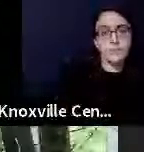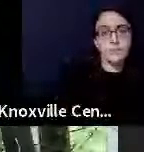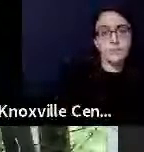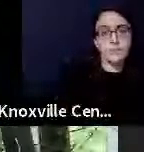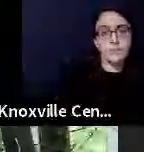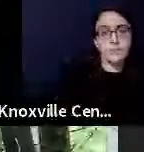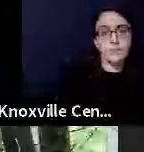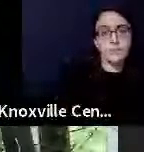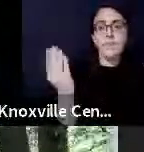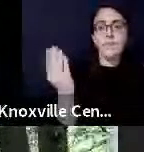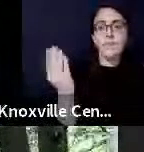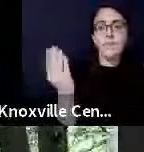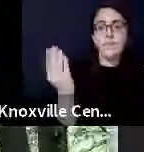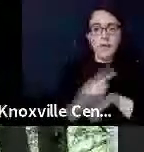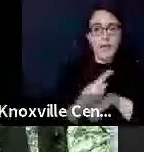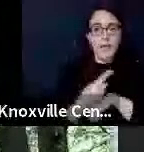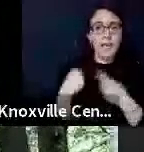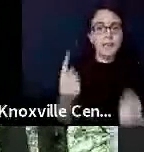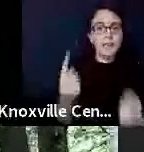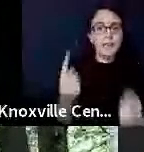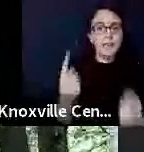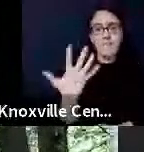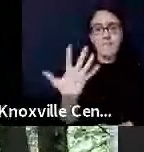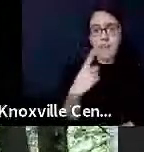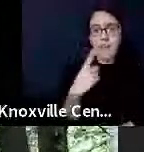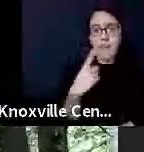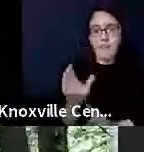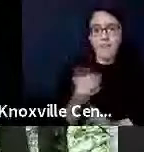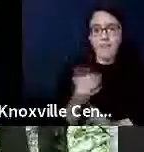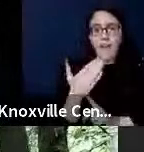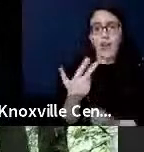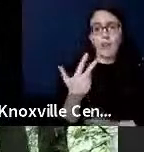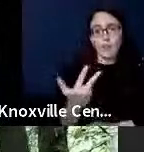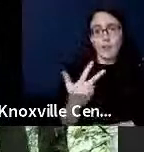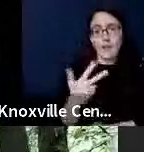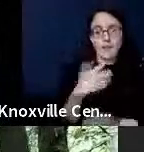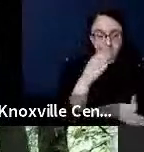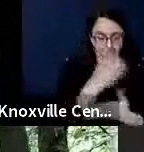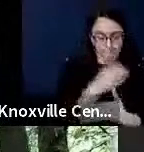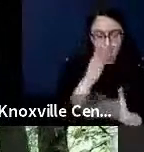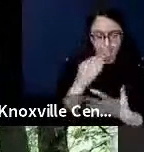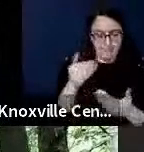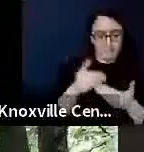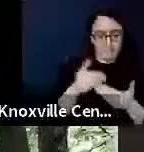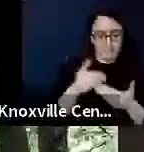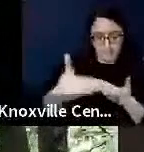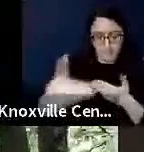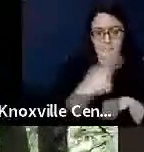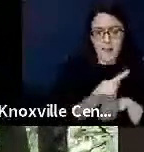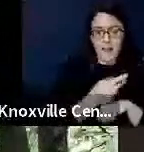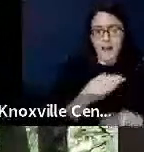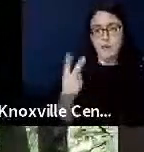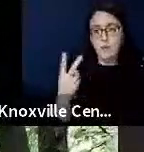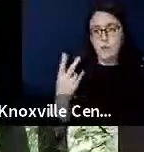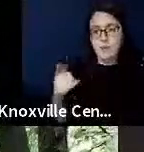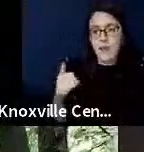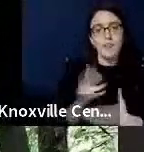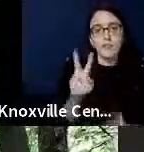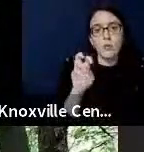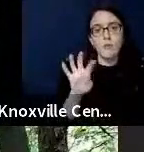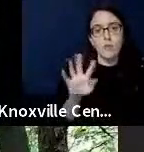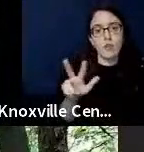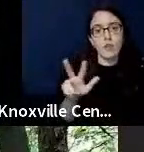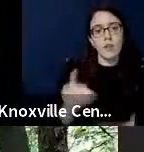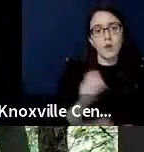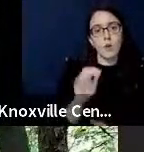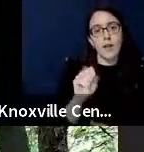detected, 3 of which occurred on consecutive days, and 2 yellow flags. We saw an average of 243 new cases per day over the past